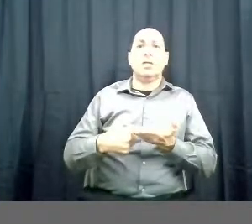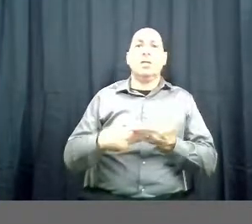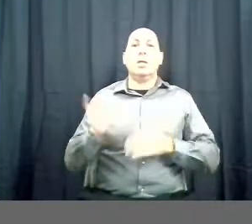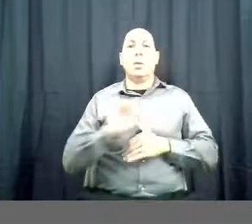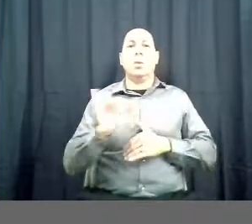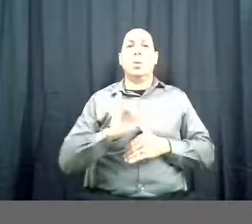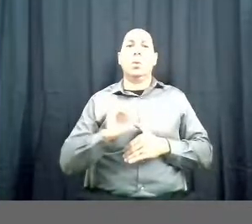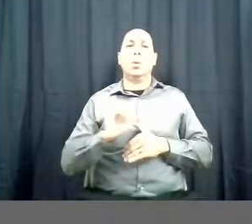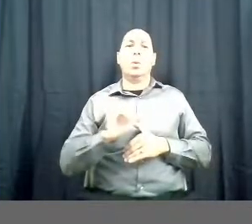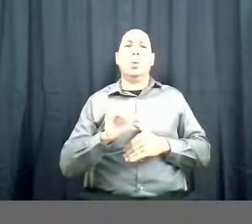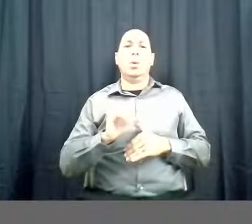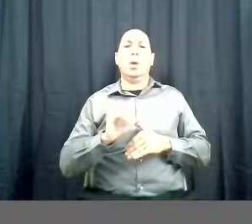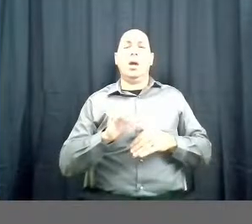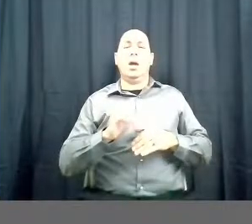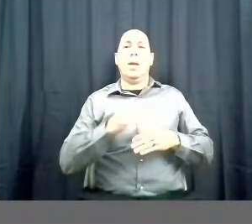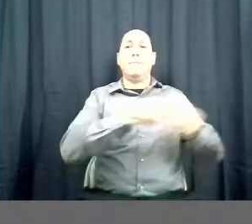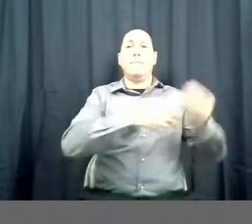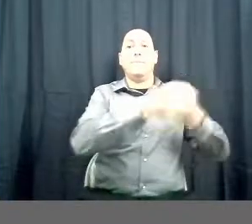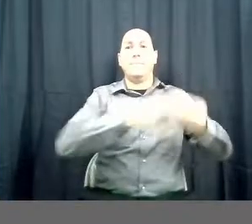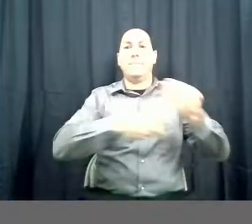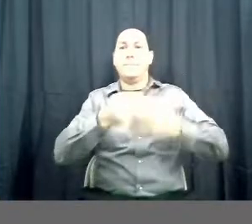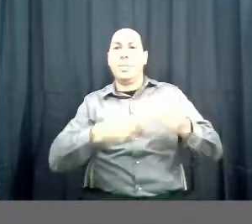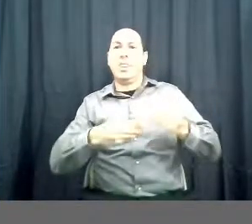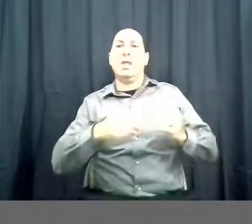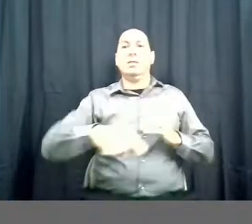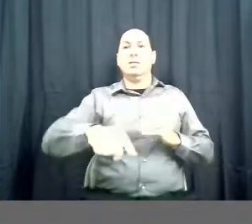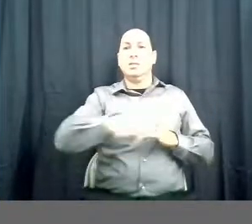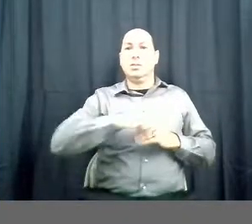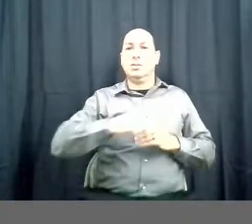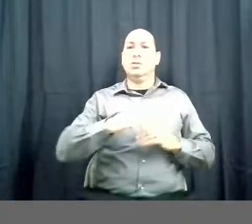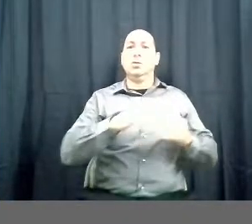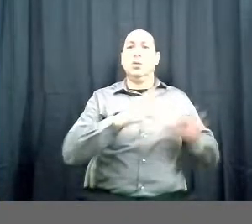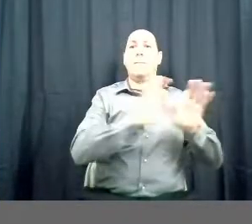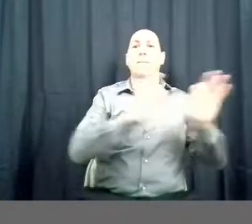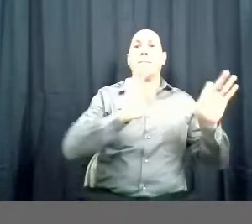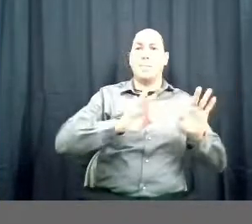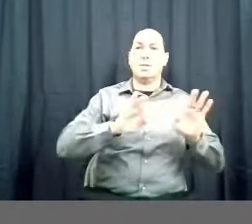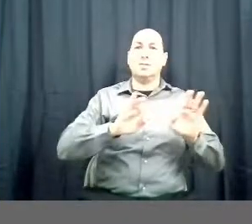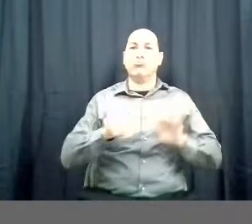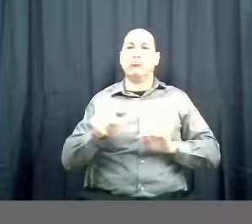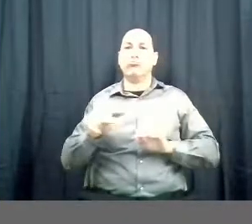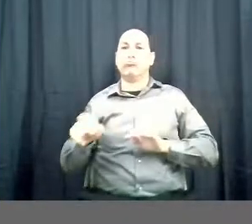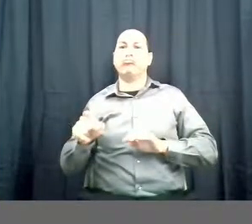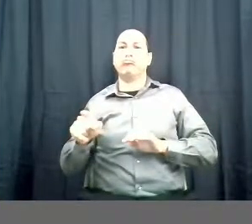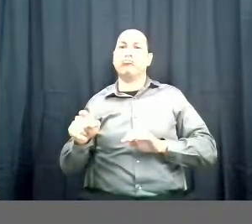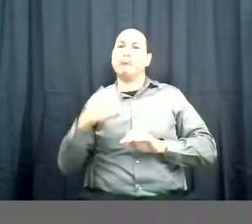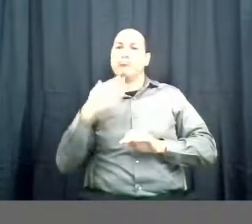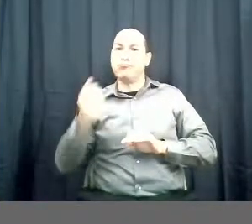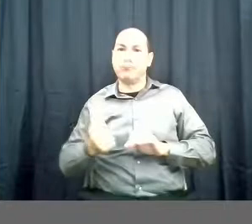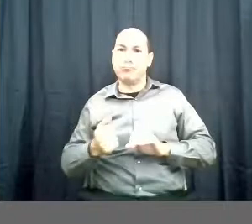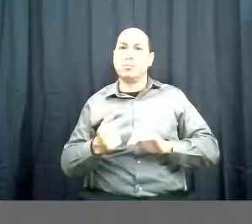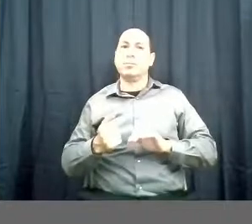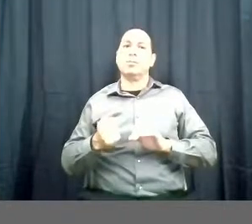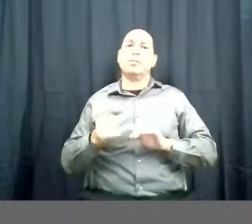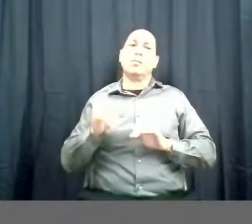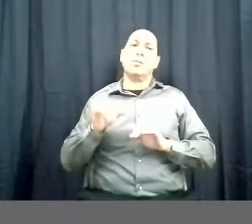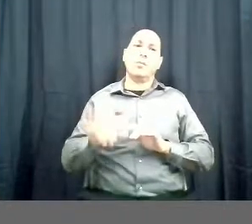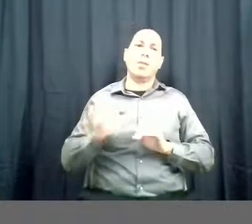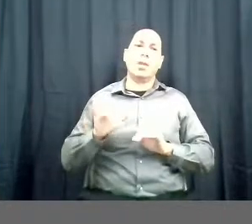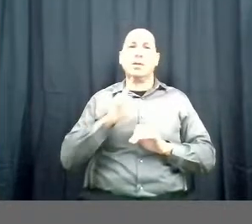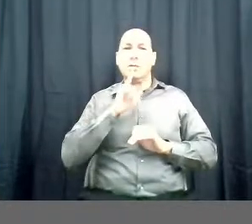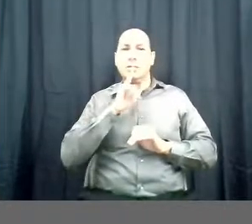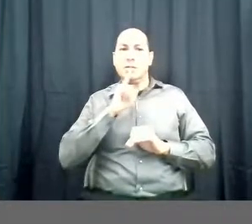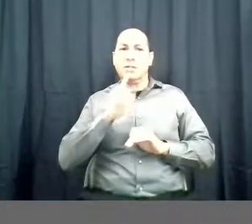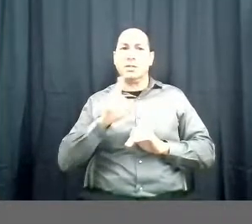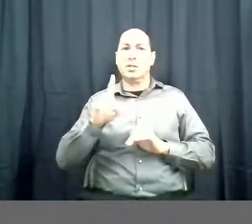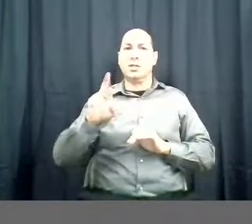and provides a path for the proposed refunding by removing any unnecessary noise of the DRA, as well